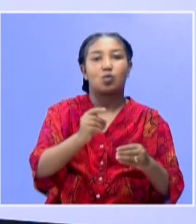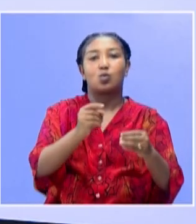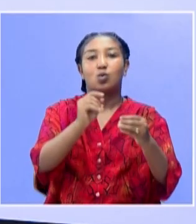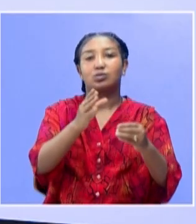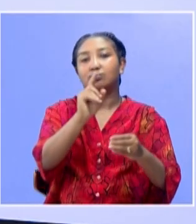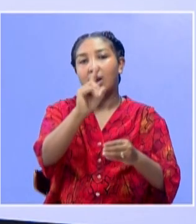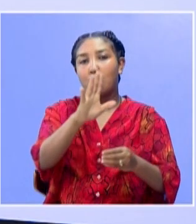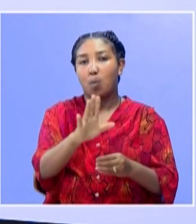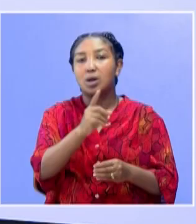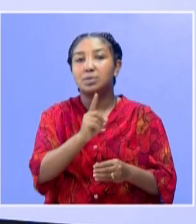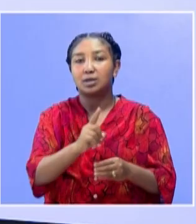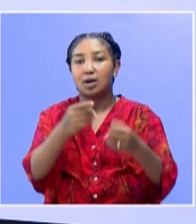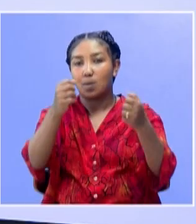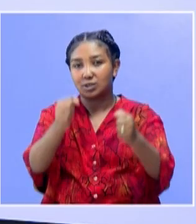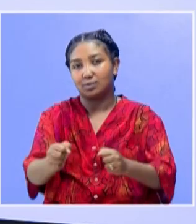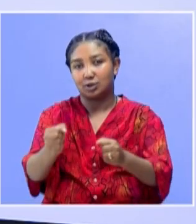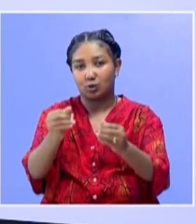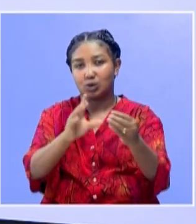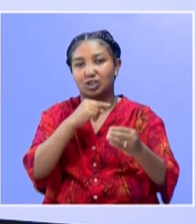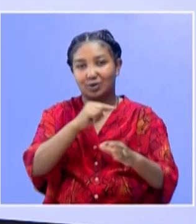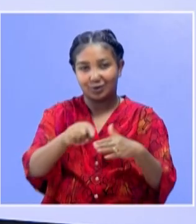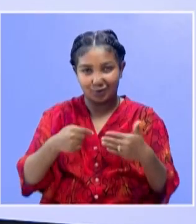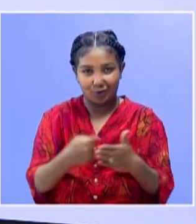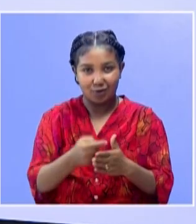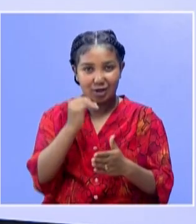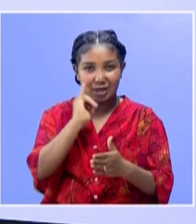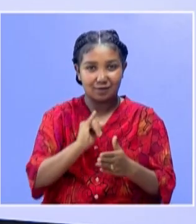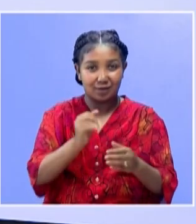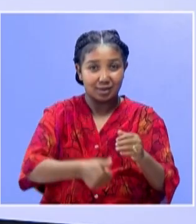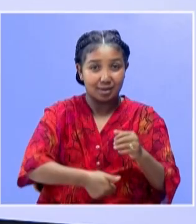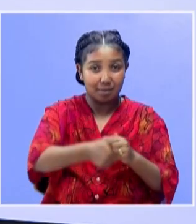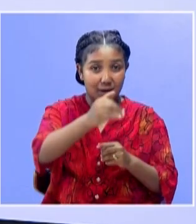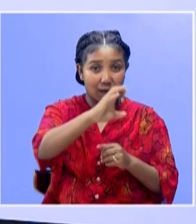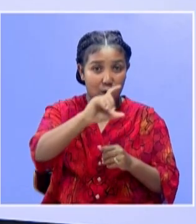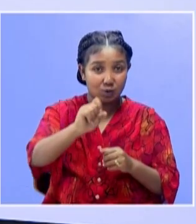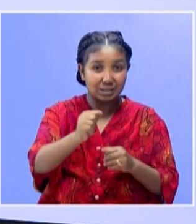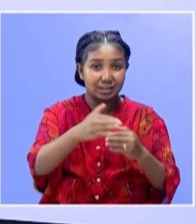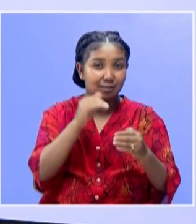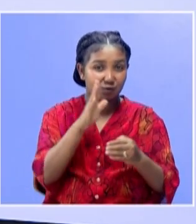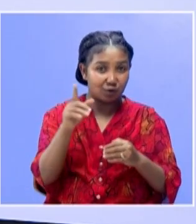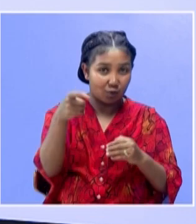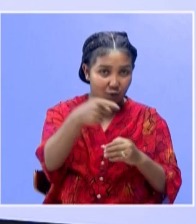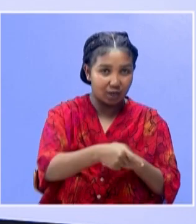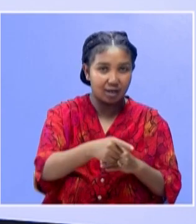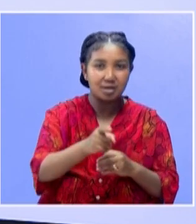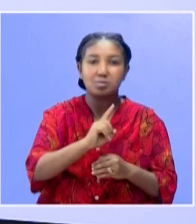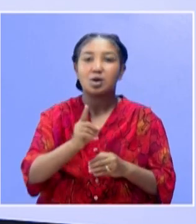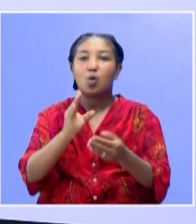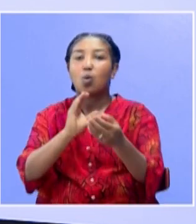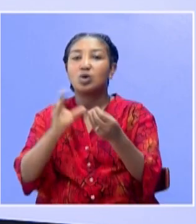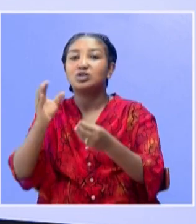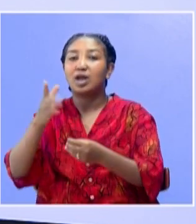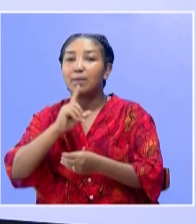sentence type 1, which is possibility condition. So if the main clause is simple future, what is the